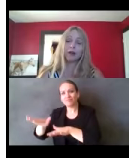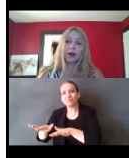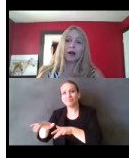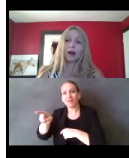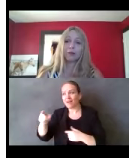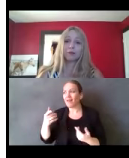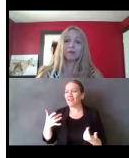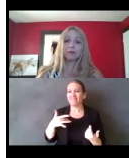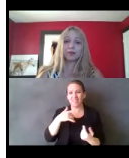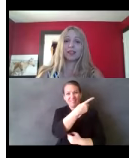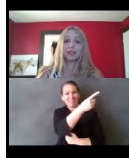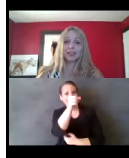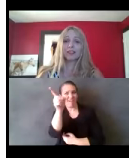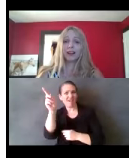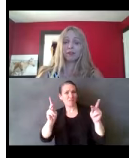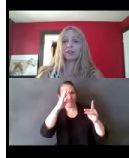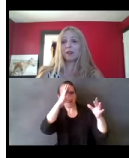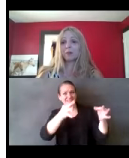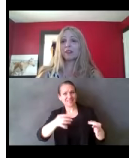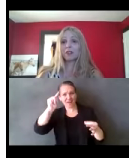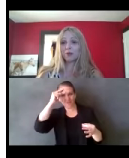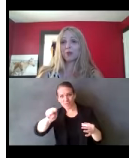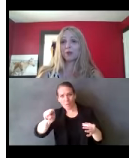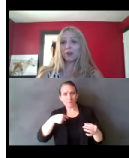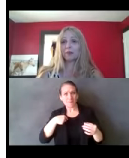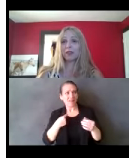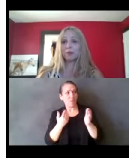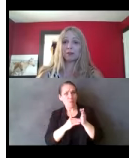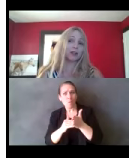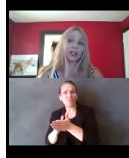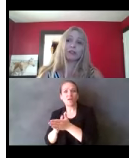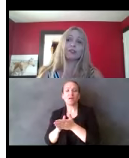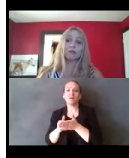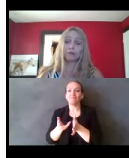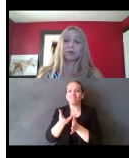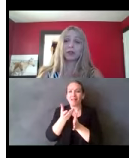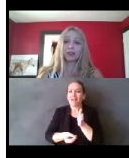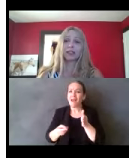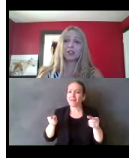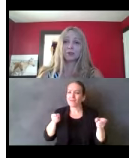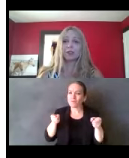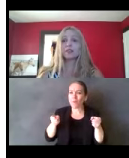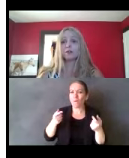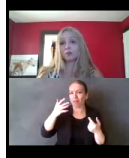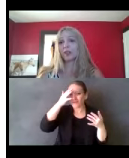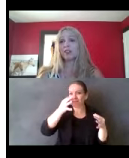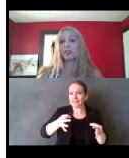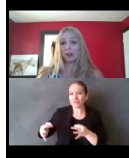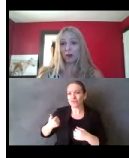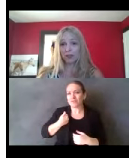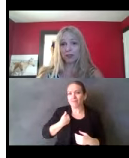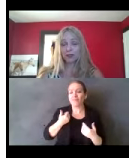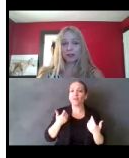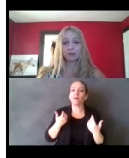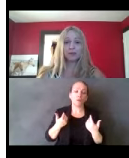you. Is that lack of autonomy and control can be very challenging for people and can lead to a sense of depression